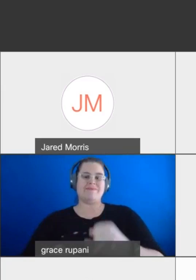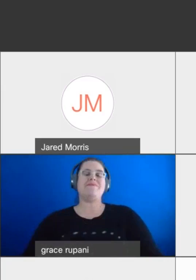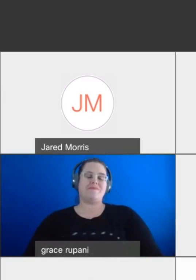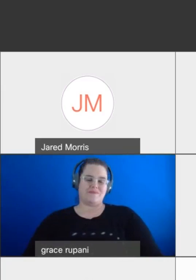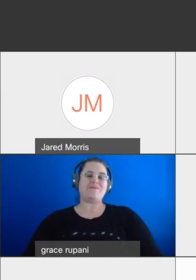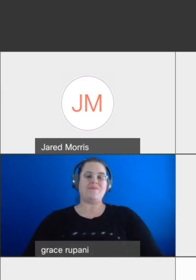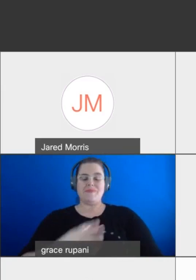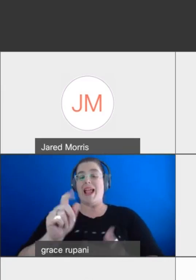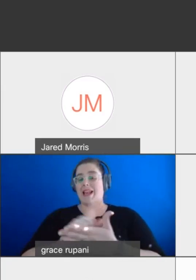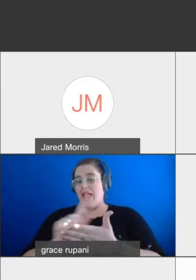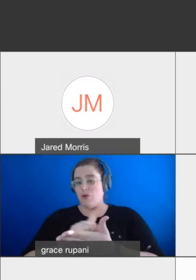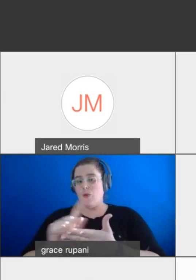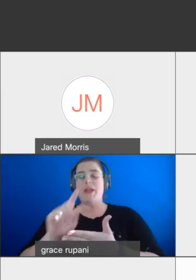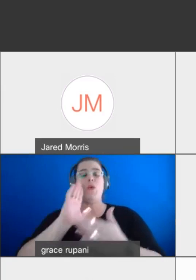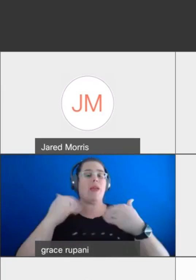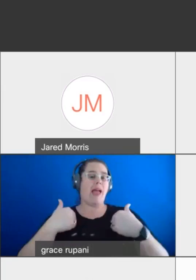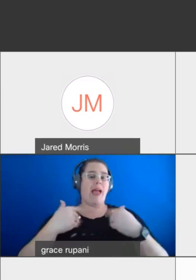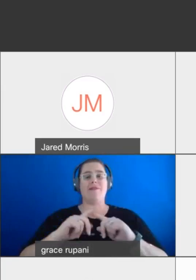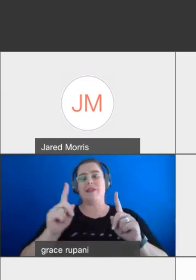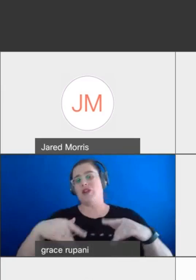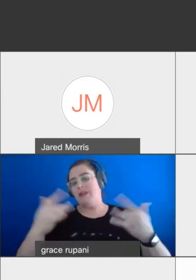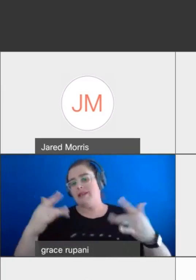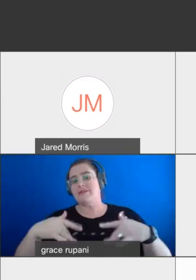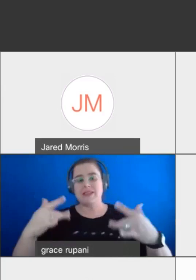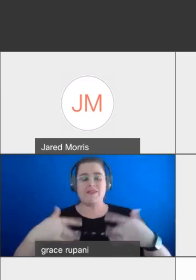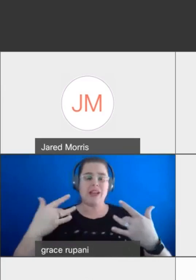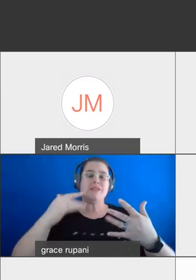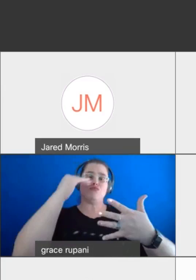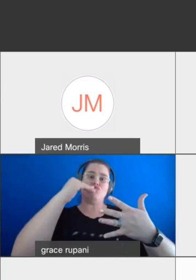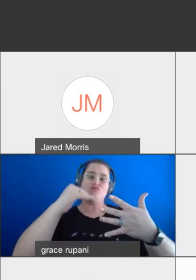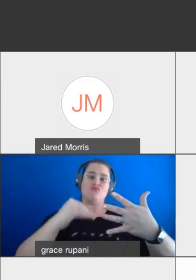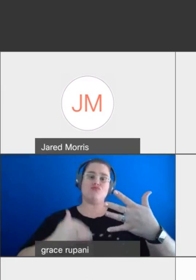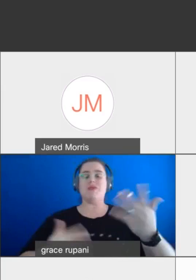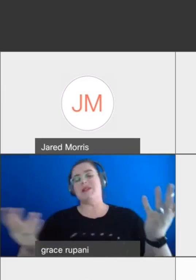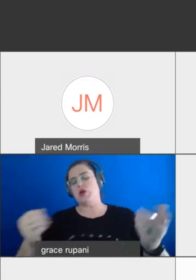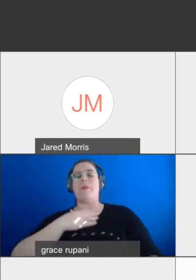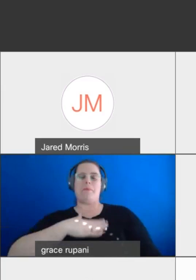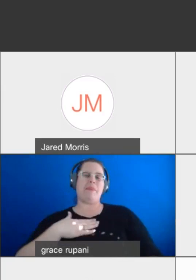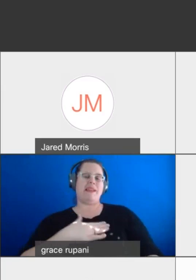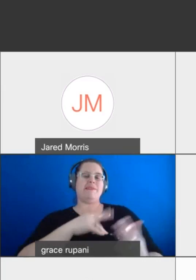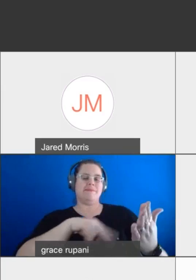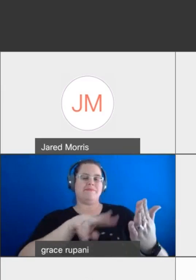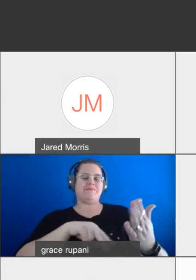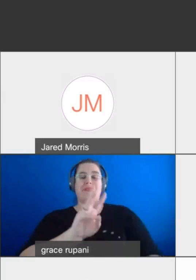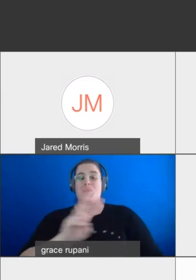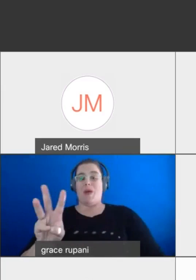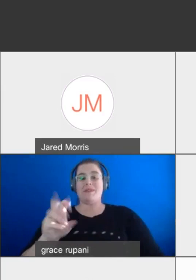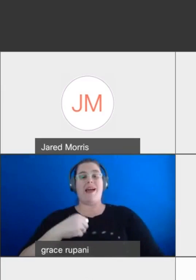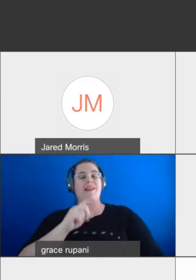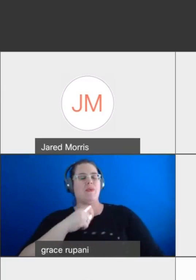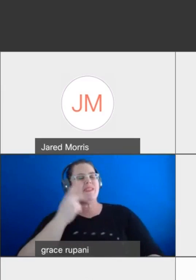these different kinds of events. So please look at our webpage and you can see the different events that you can participate